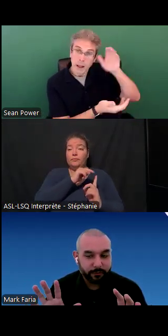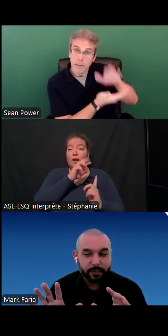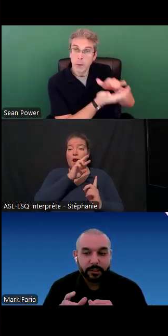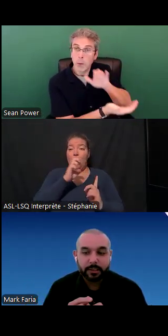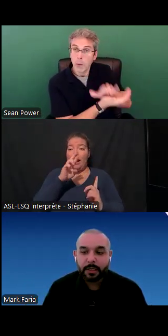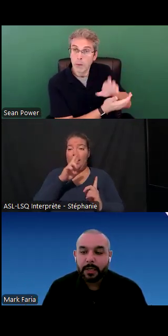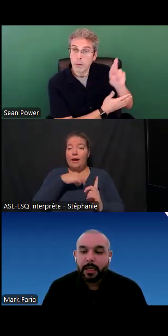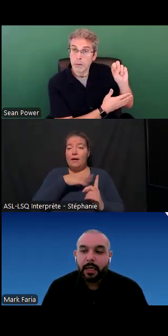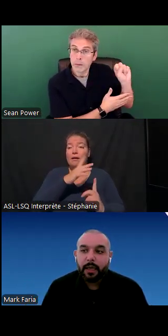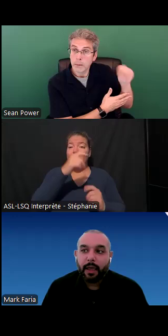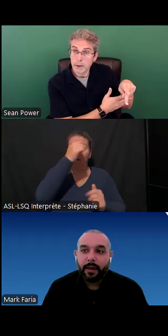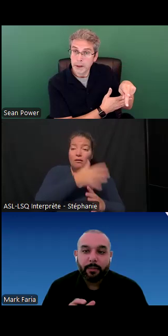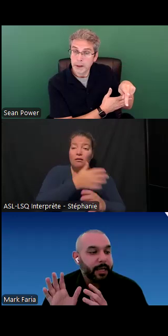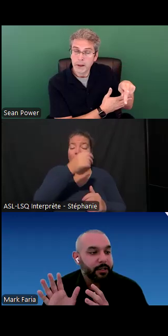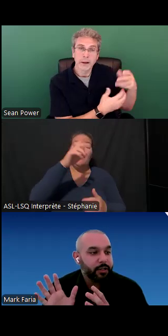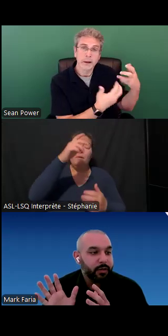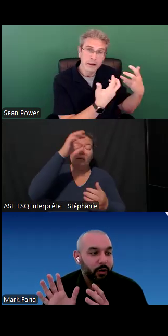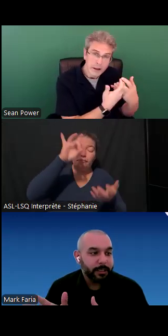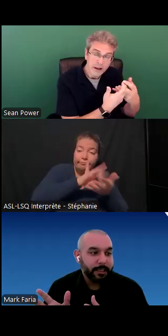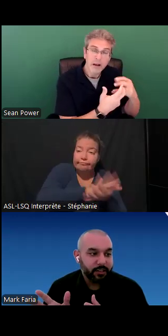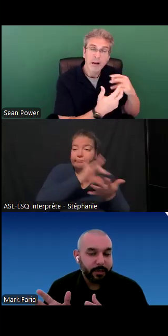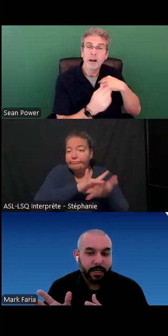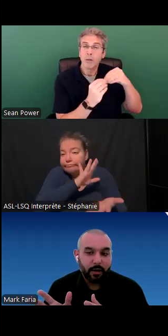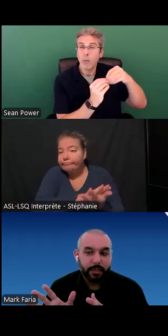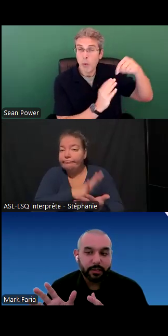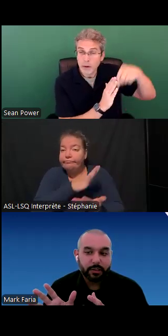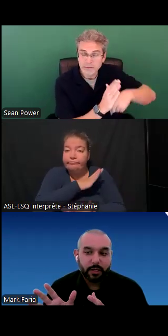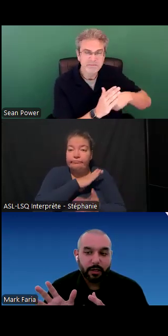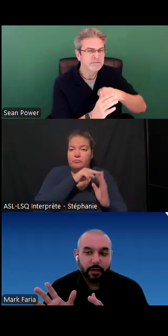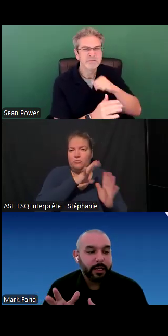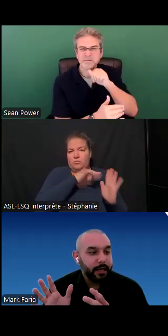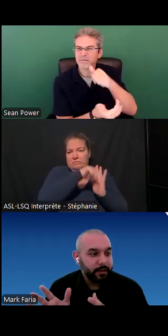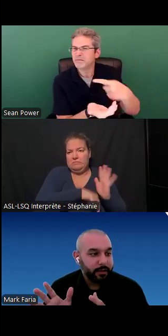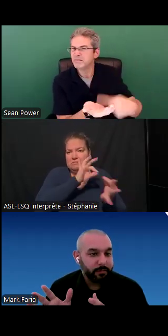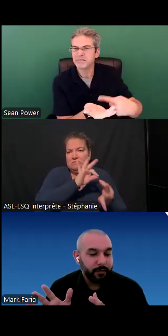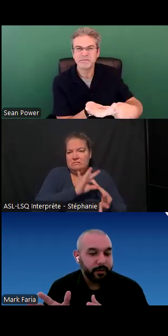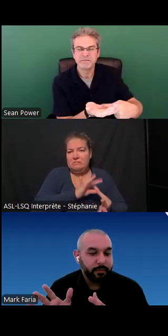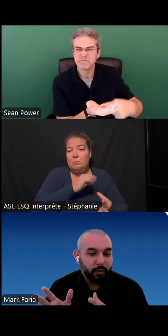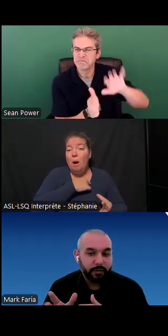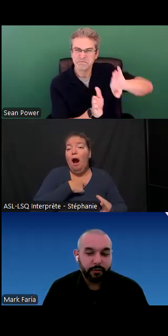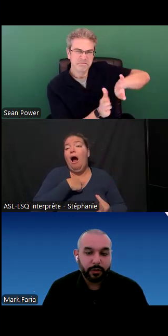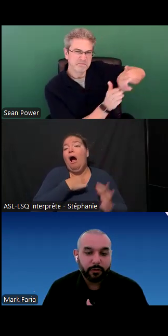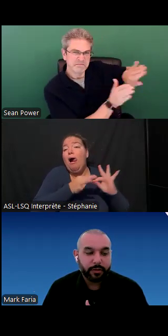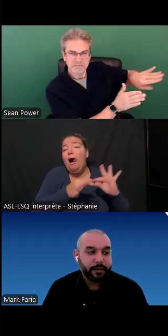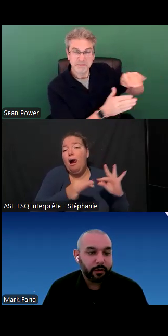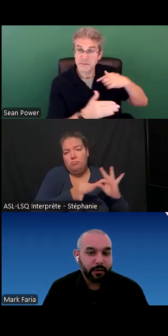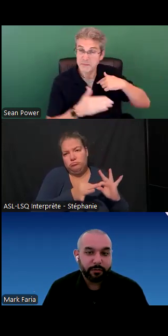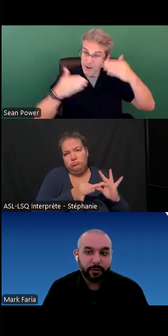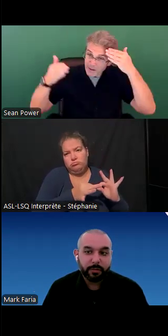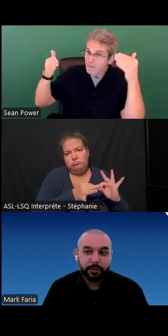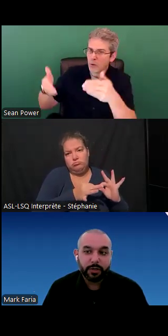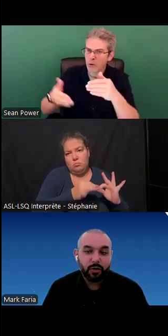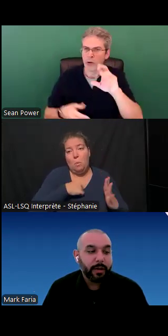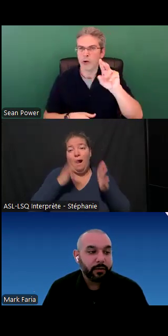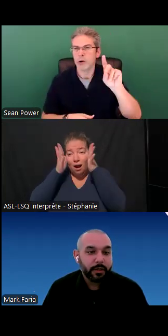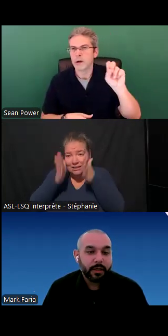of the differences. And then I'm going to get into the RDSP now because, again, I think that's very important for deaf and hard of hearing